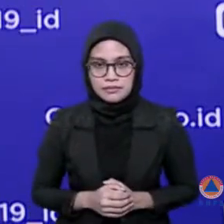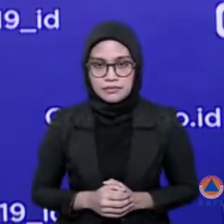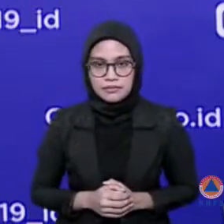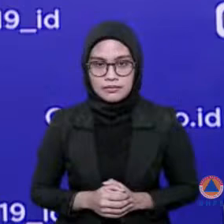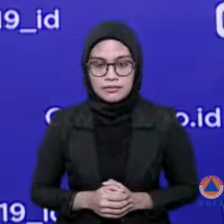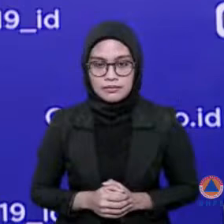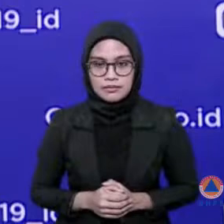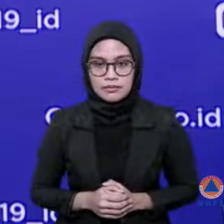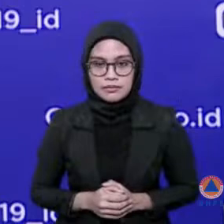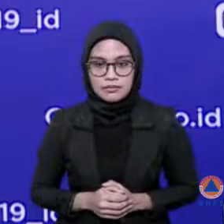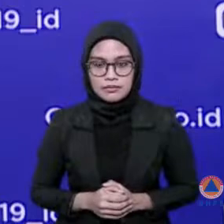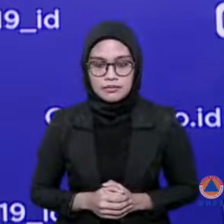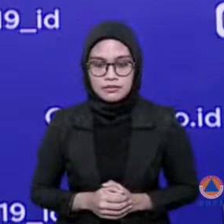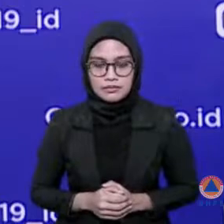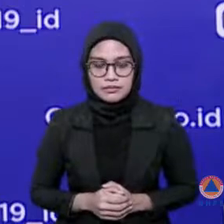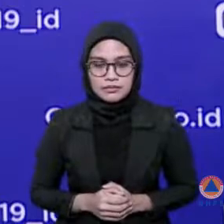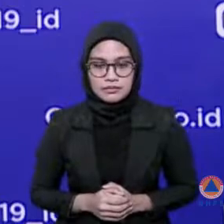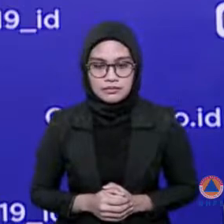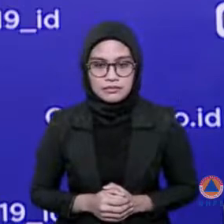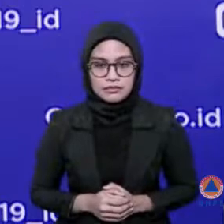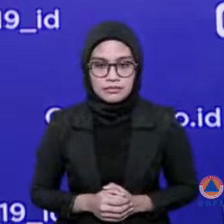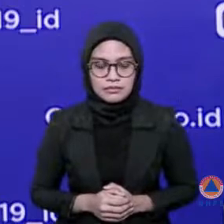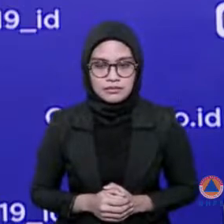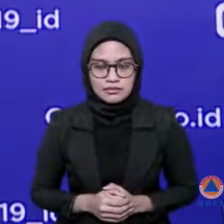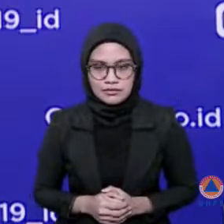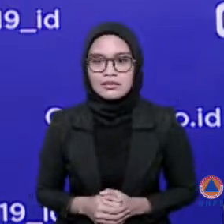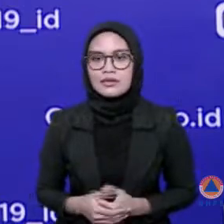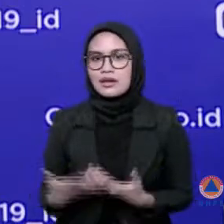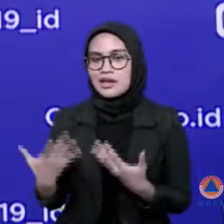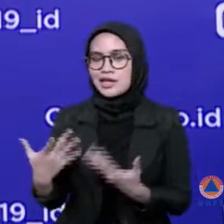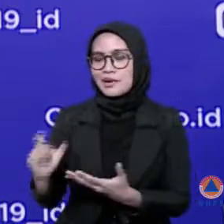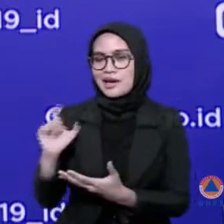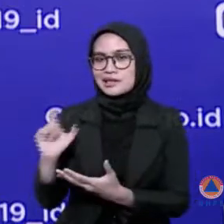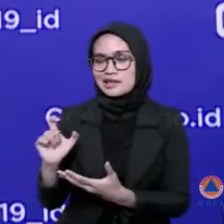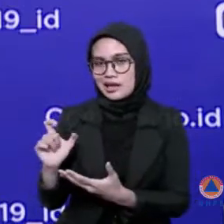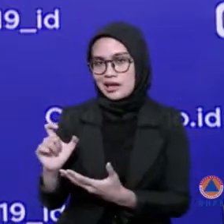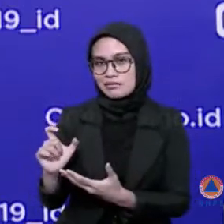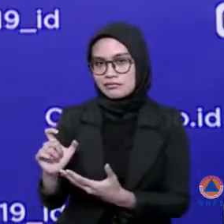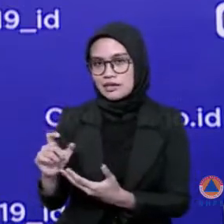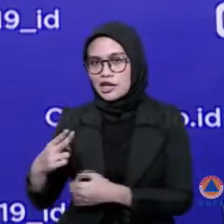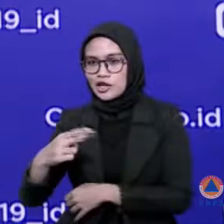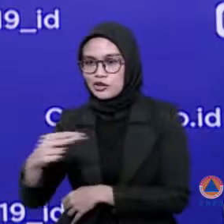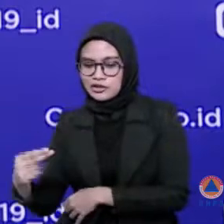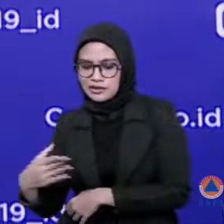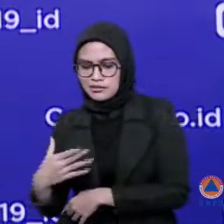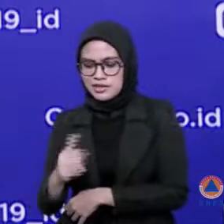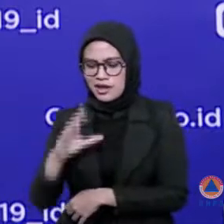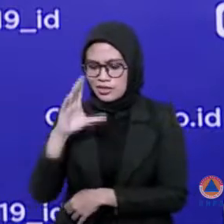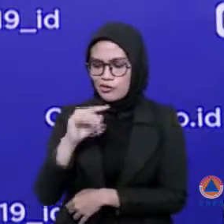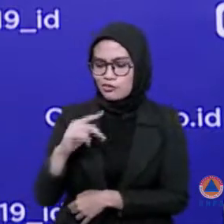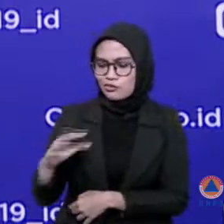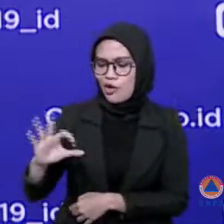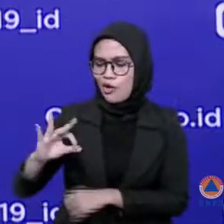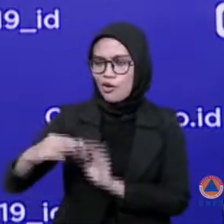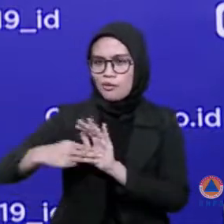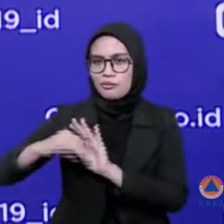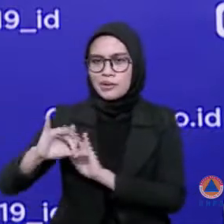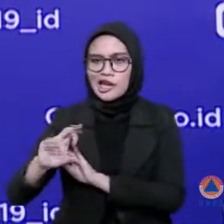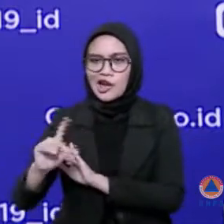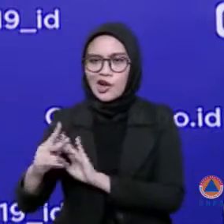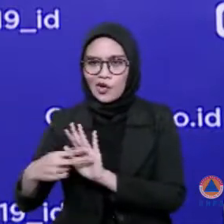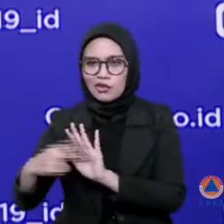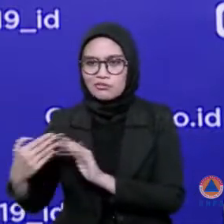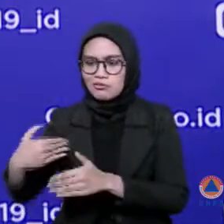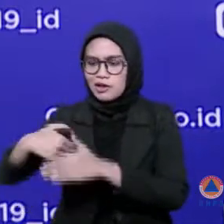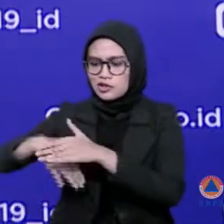C4. How is Indonesia's capacity to detect the Omicron variant, and also on the new quarantine rules to prevent